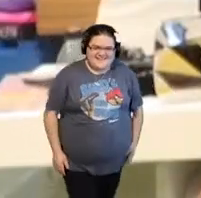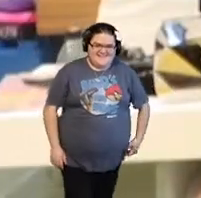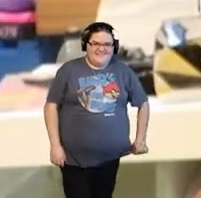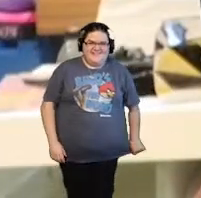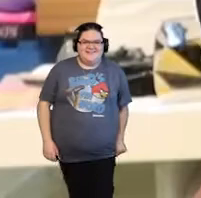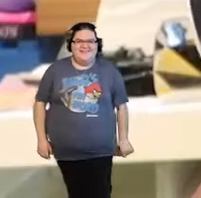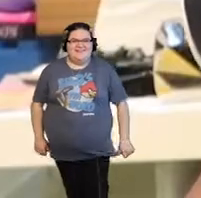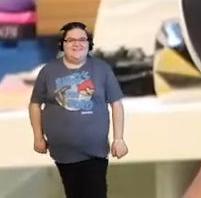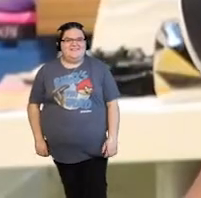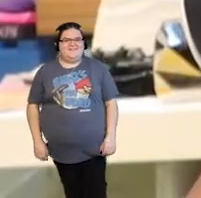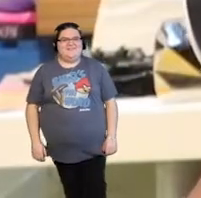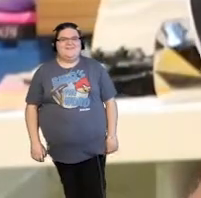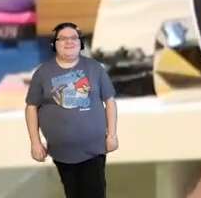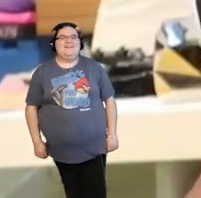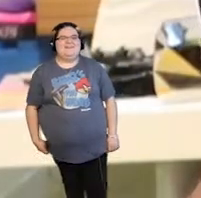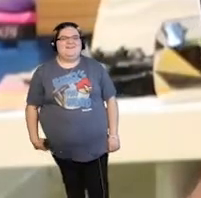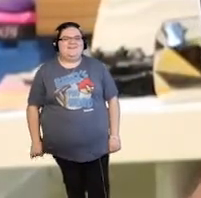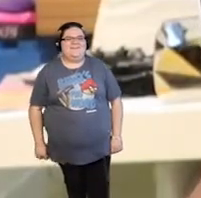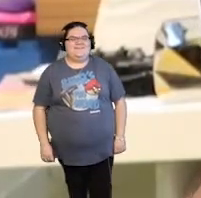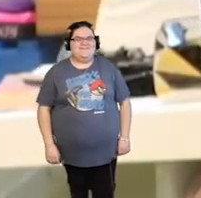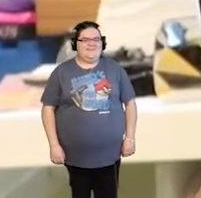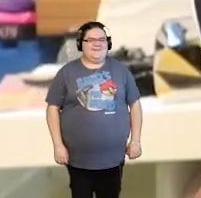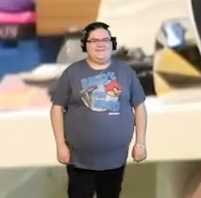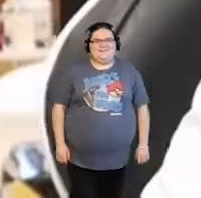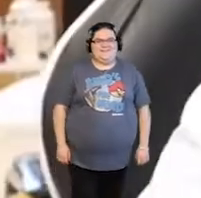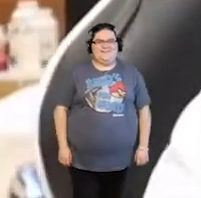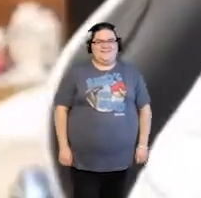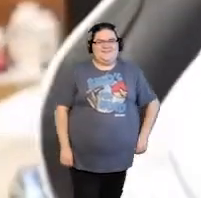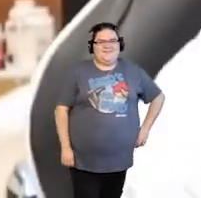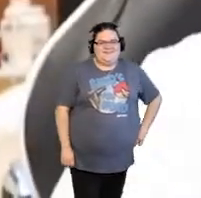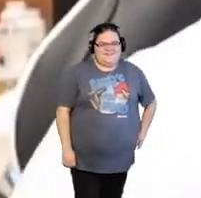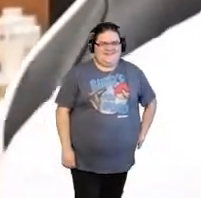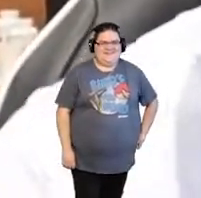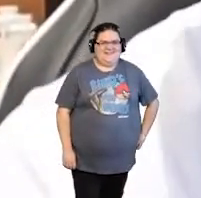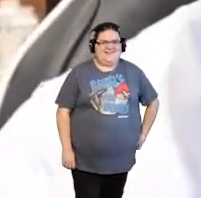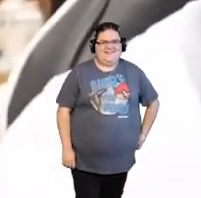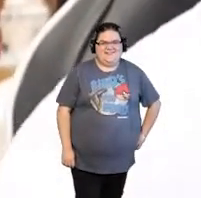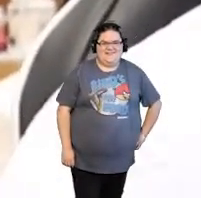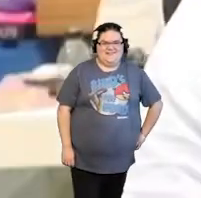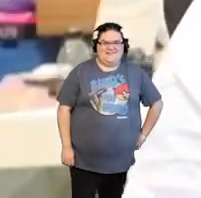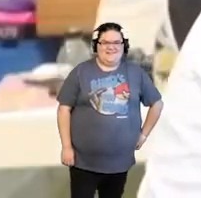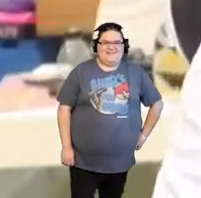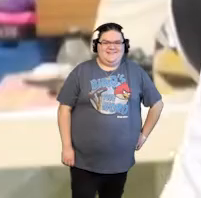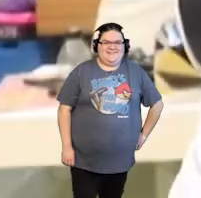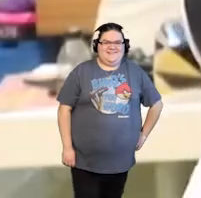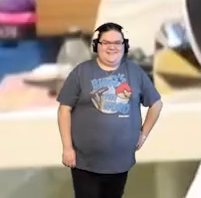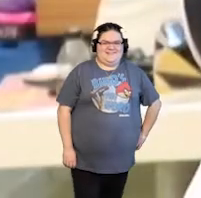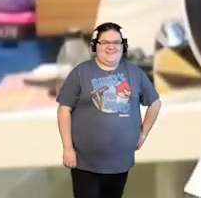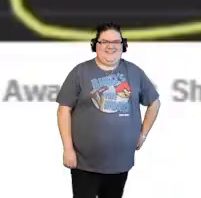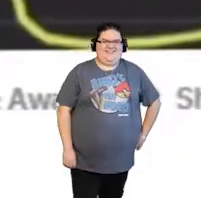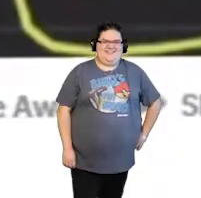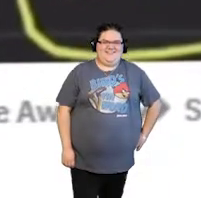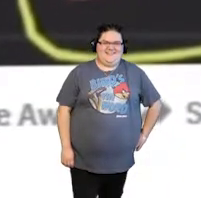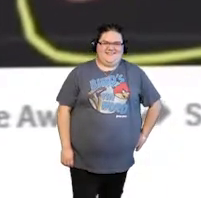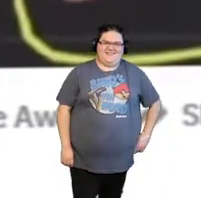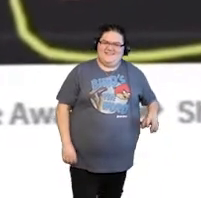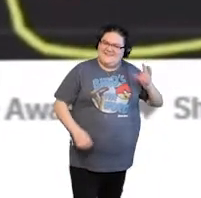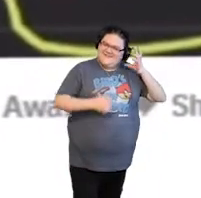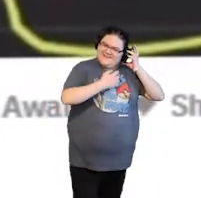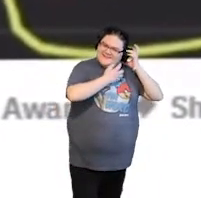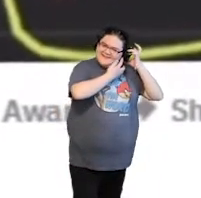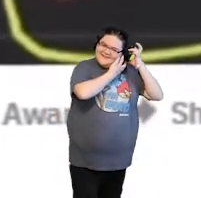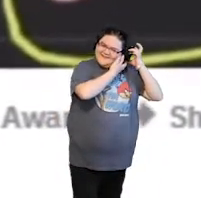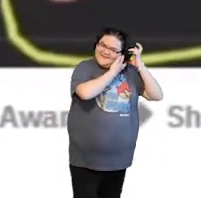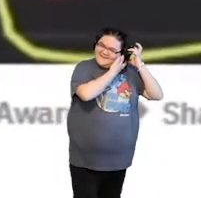of a Busta Rhymes music video. I don't for real. Talking, but there's definitely for real, just... one Busta Rhymes music video where he's doing this effect. Big up Ethan for